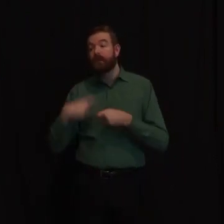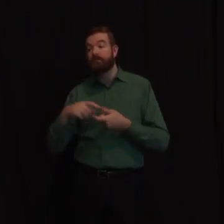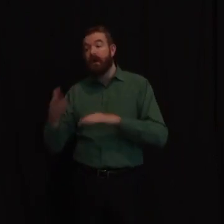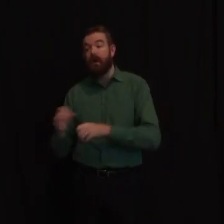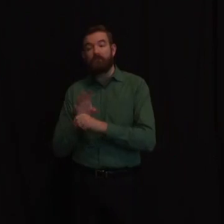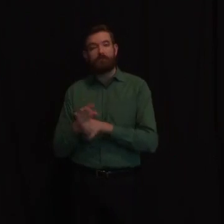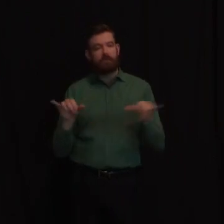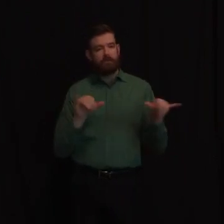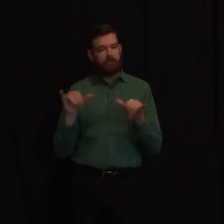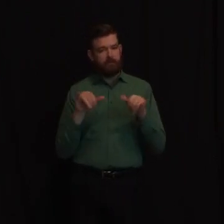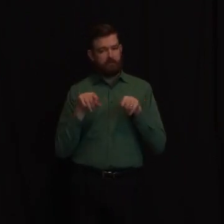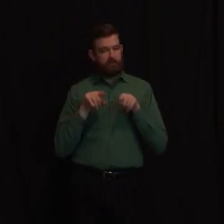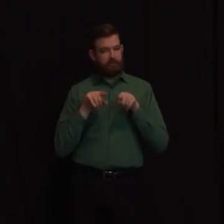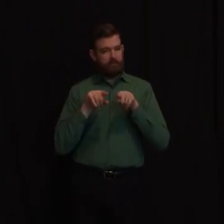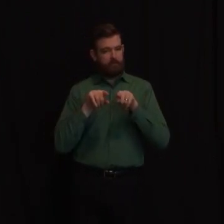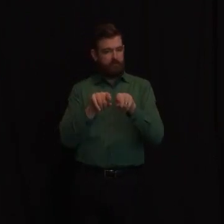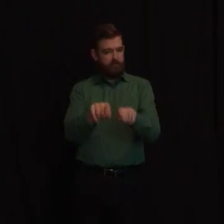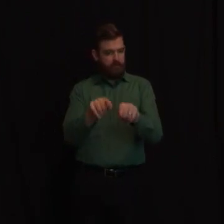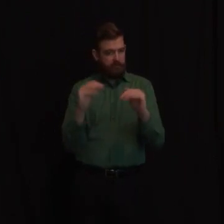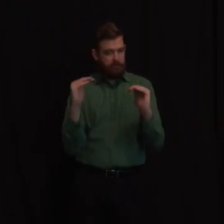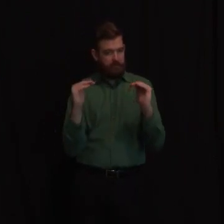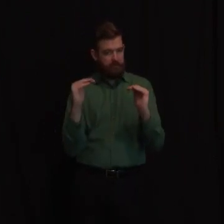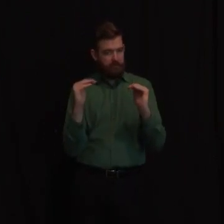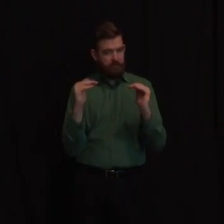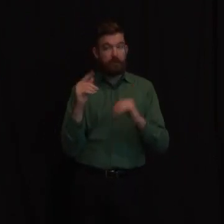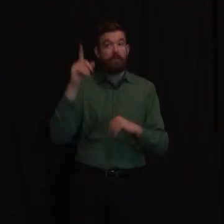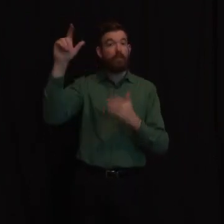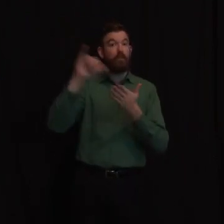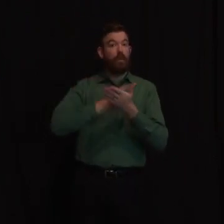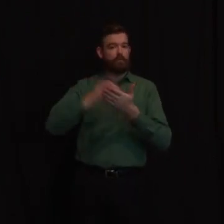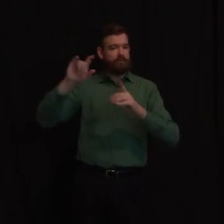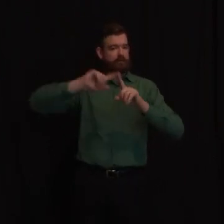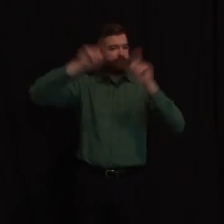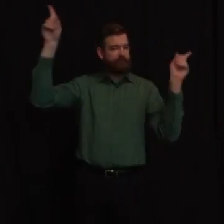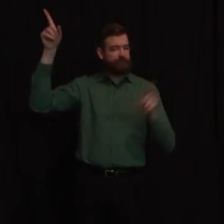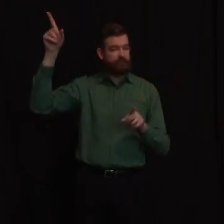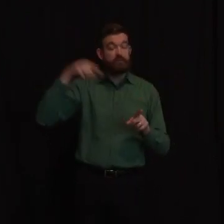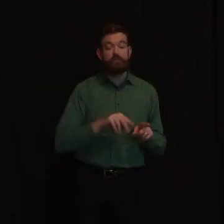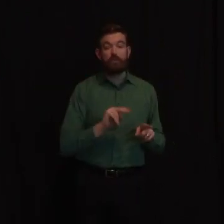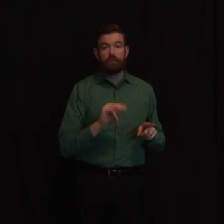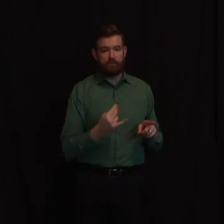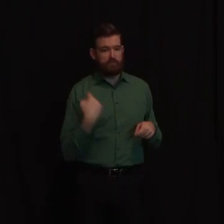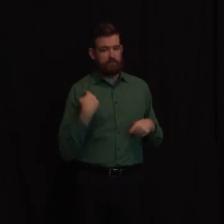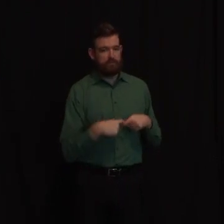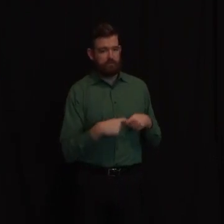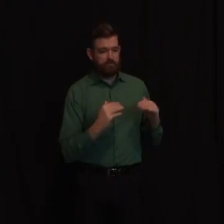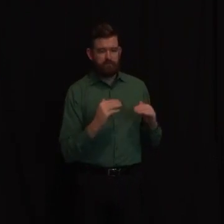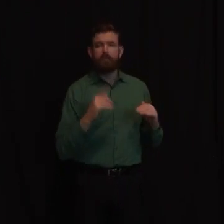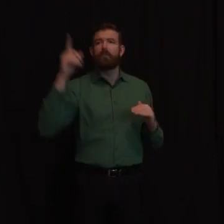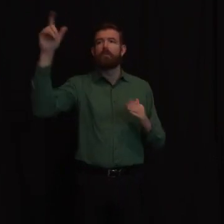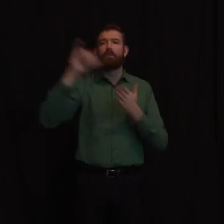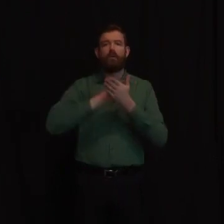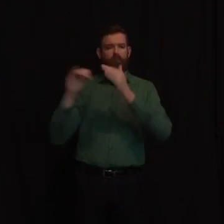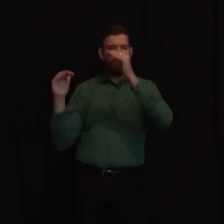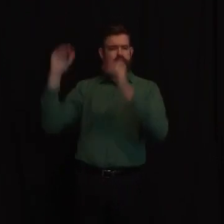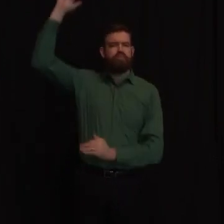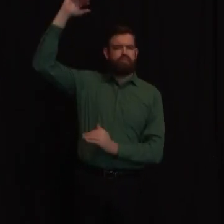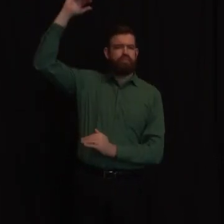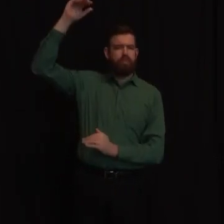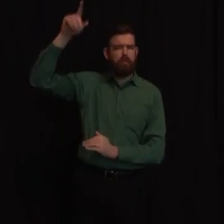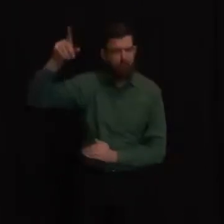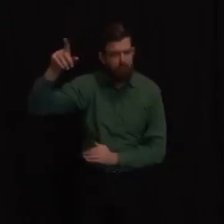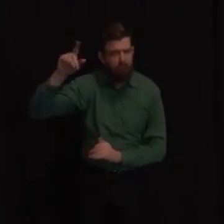Mayor de Blasio and the New York City numbers. So that's something I think we're going to, just to reiterate, that we're looking at carefully and closely. So thank you for